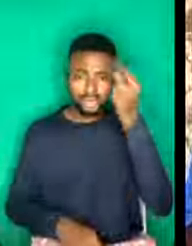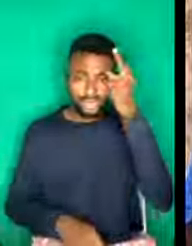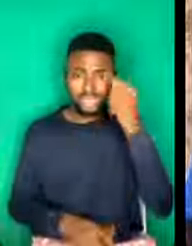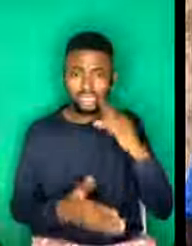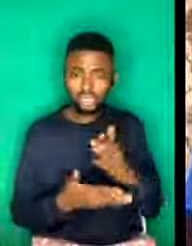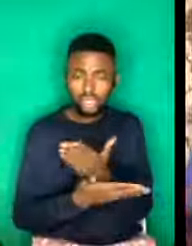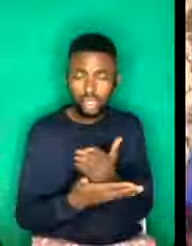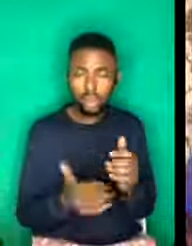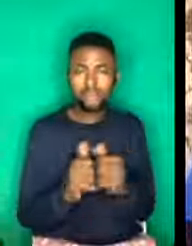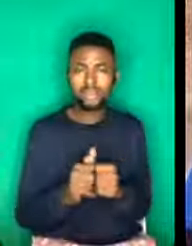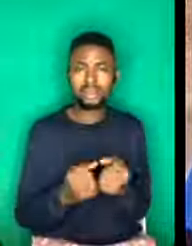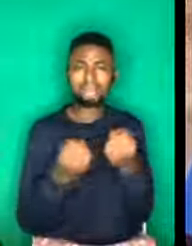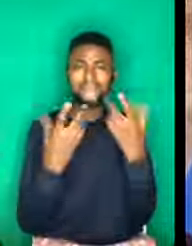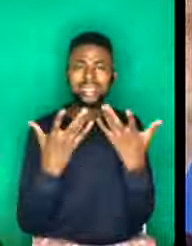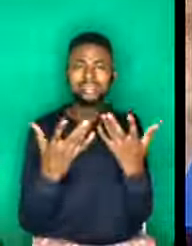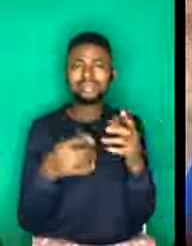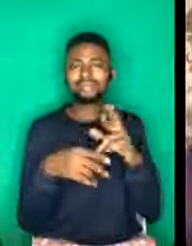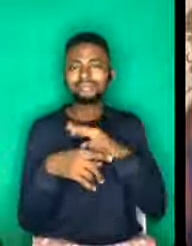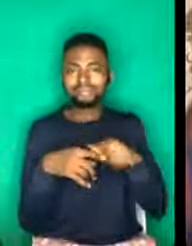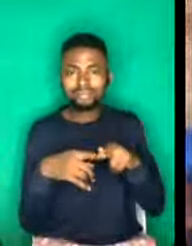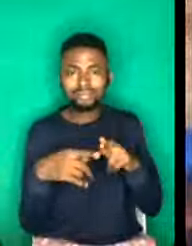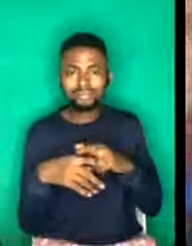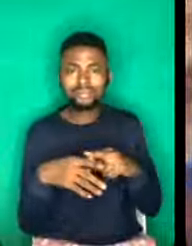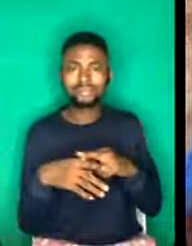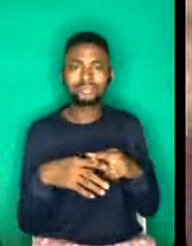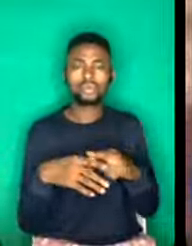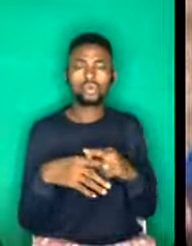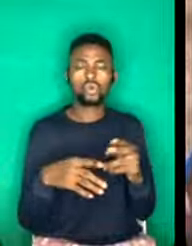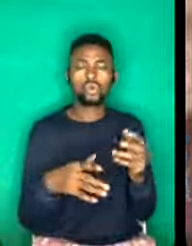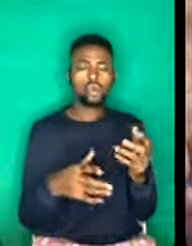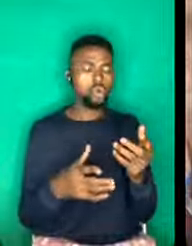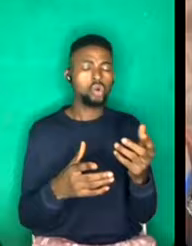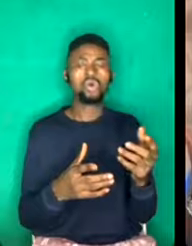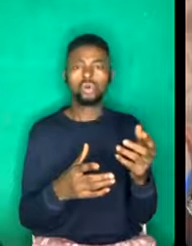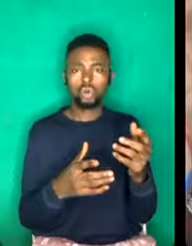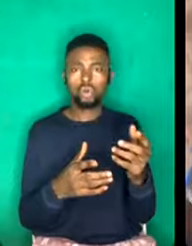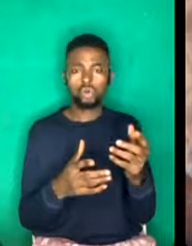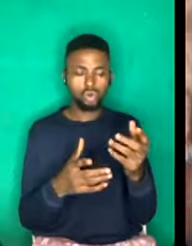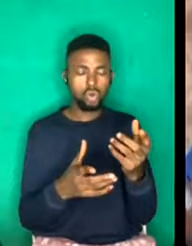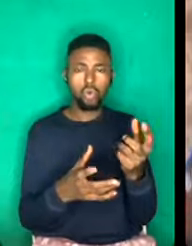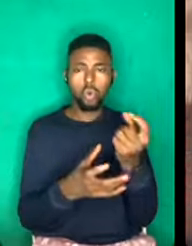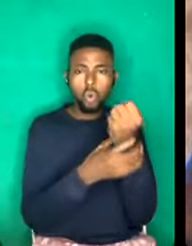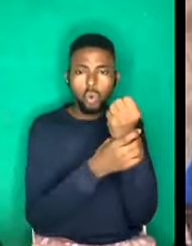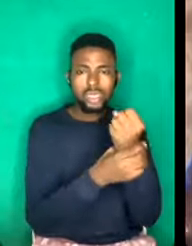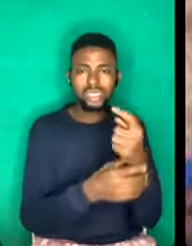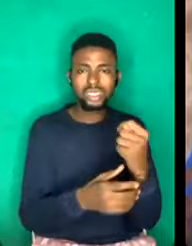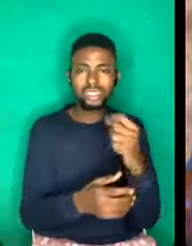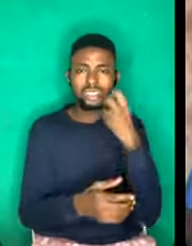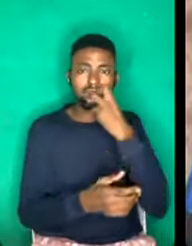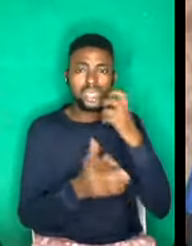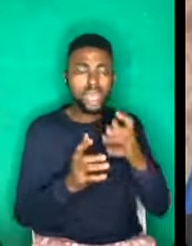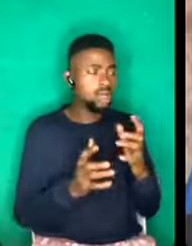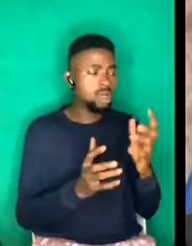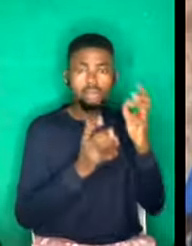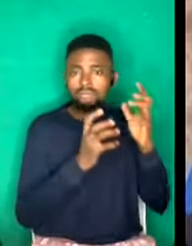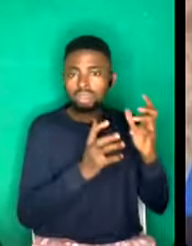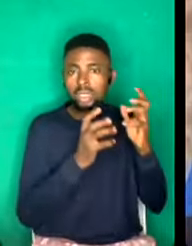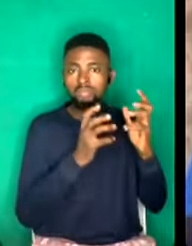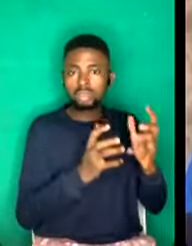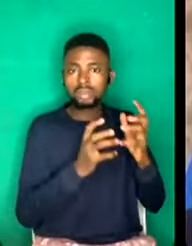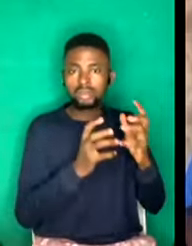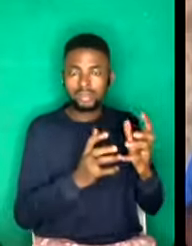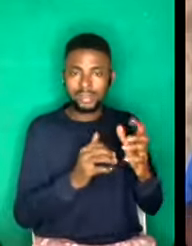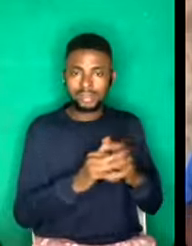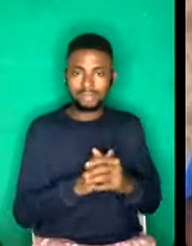the speaker, hugging the speaker, the vibration of this sound gets into them.